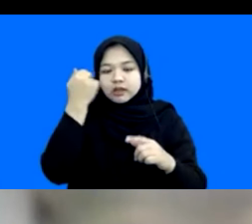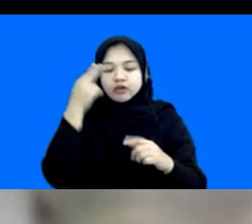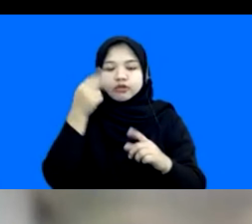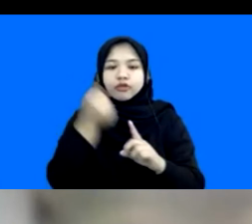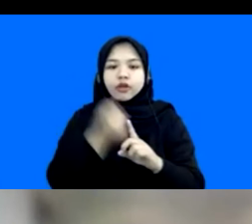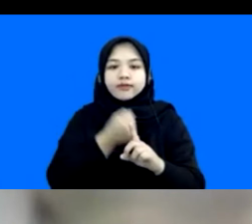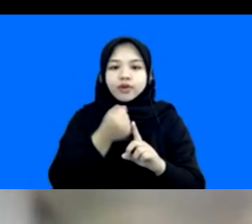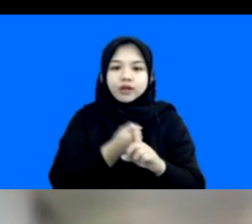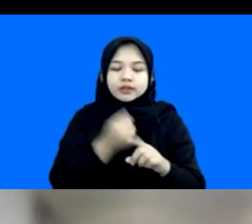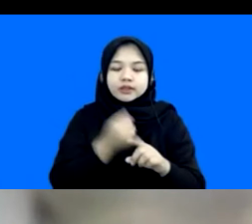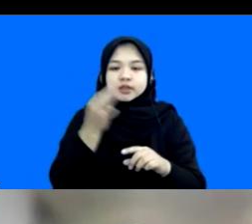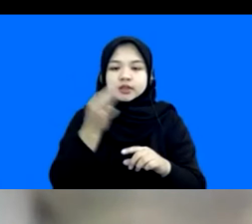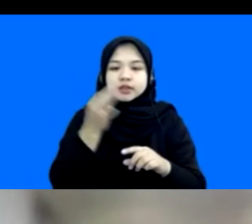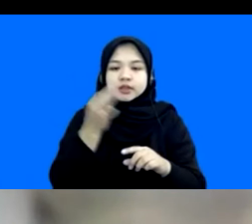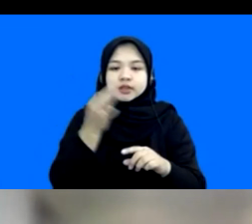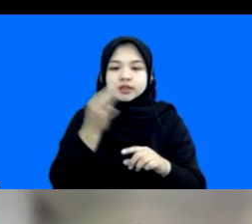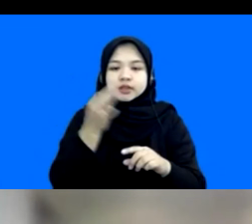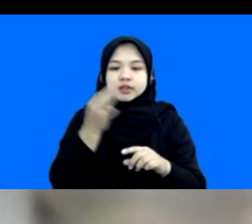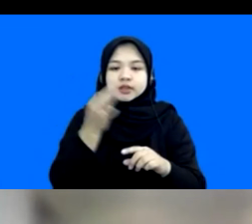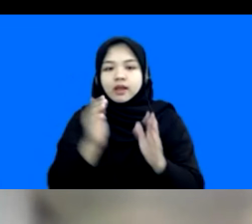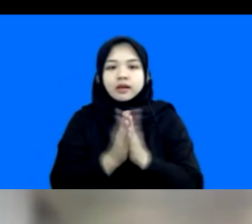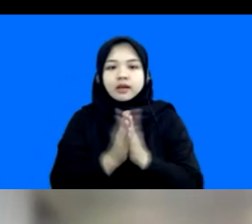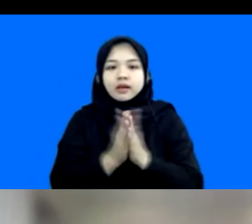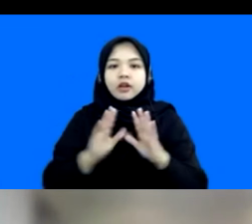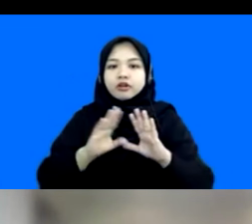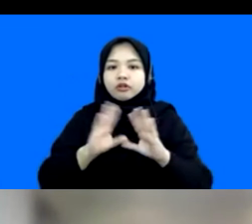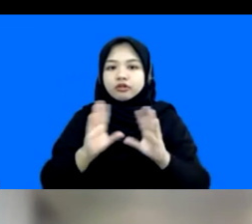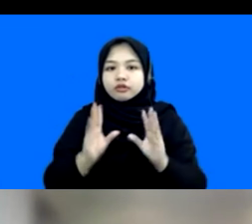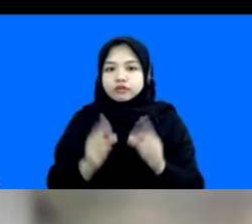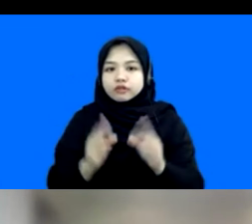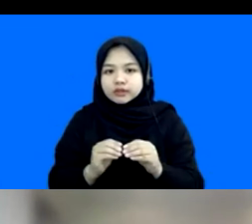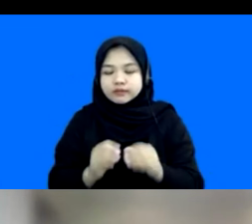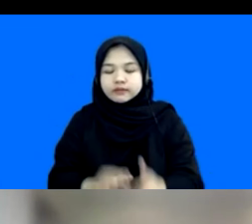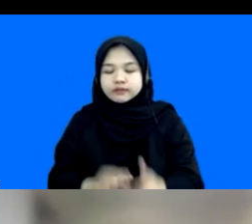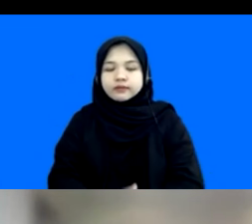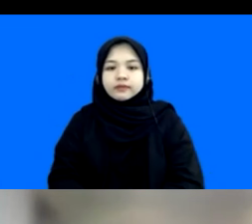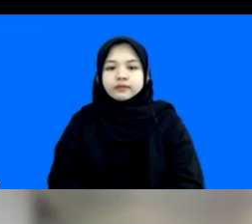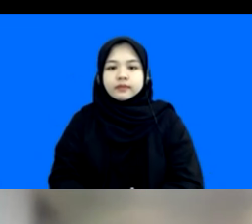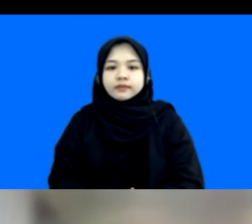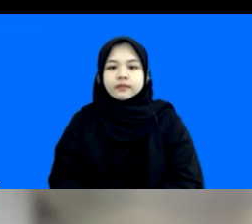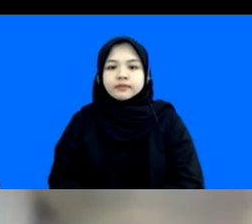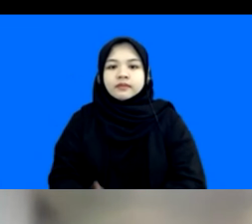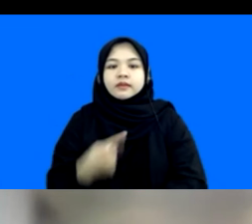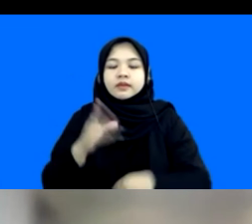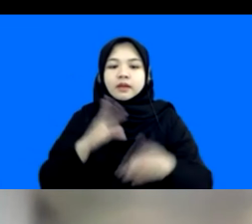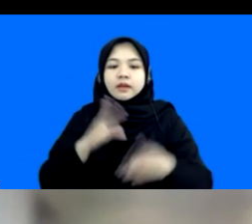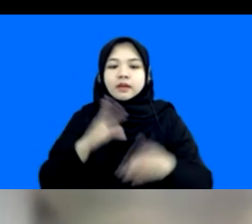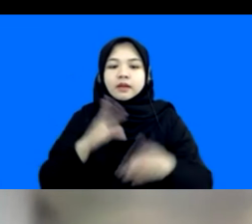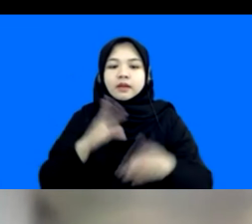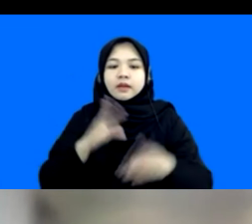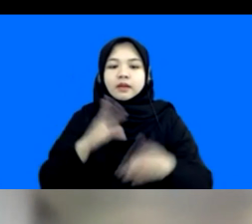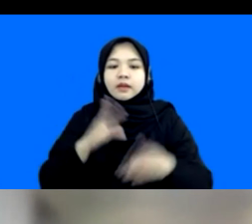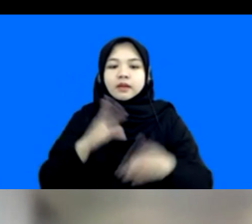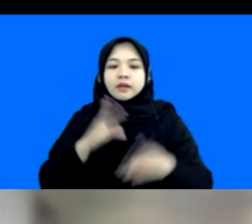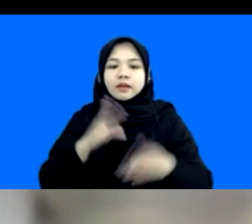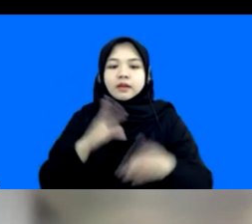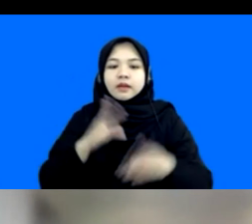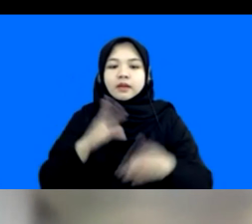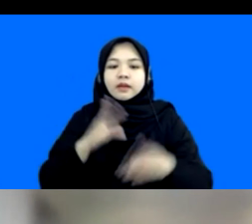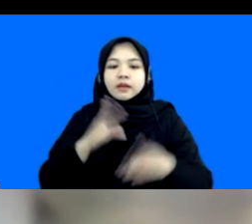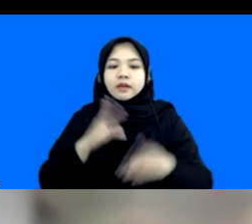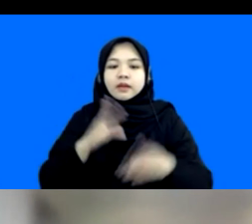So when we talk about a smart and inclusive city, the image that I see is